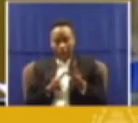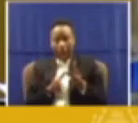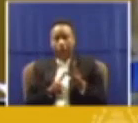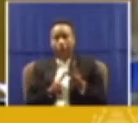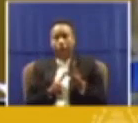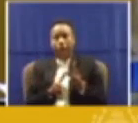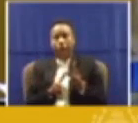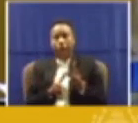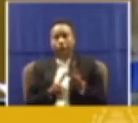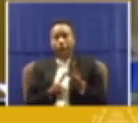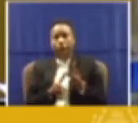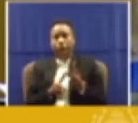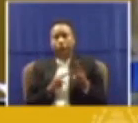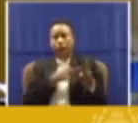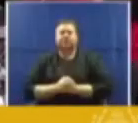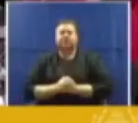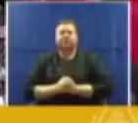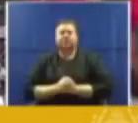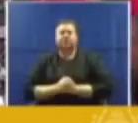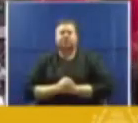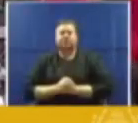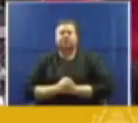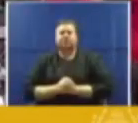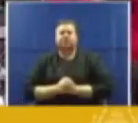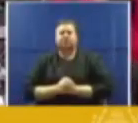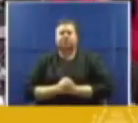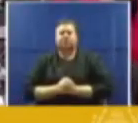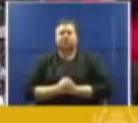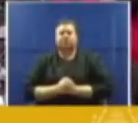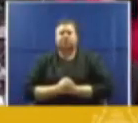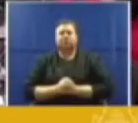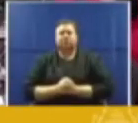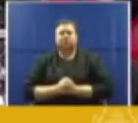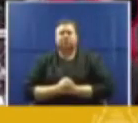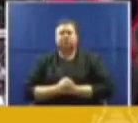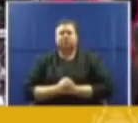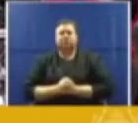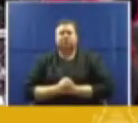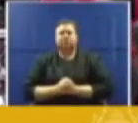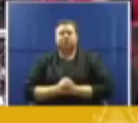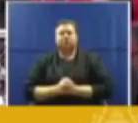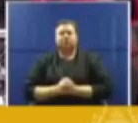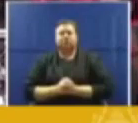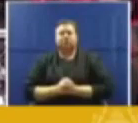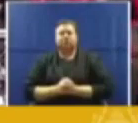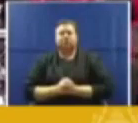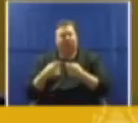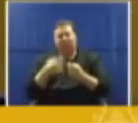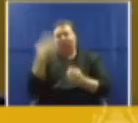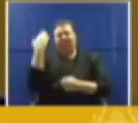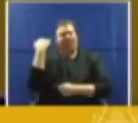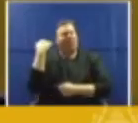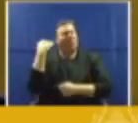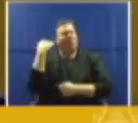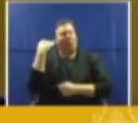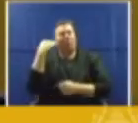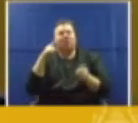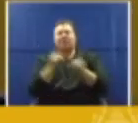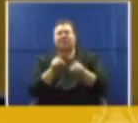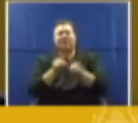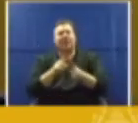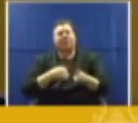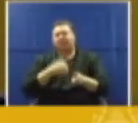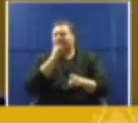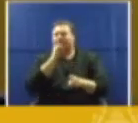then comes and he says he's not going to answer based on the legal advice that he has gotten. So we're dealing